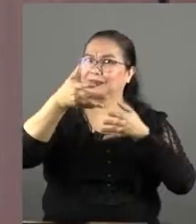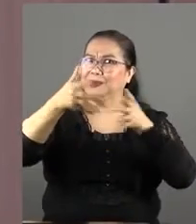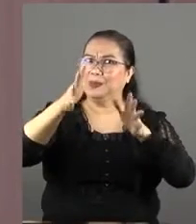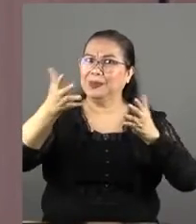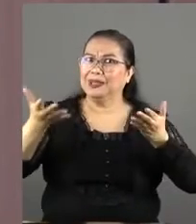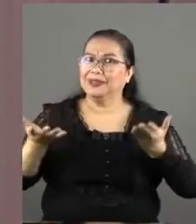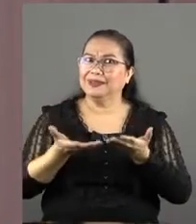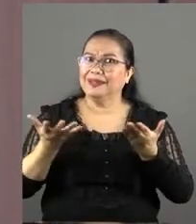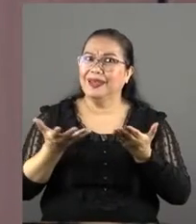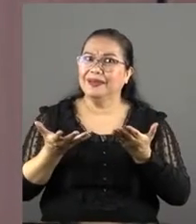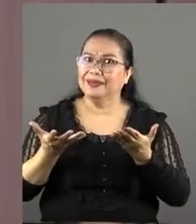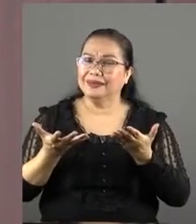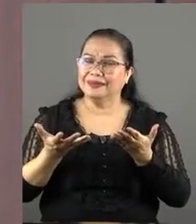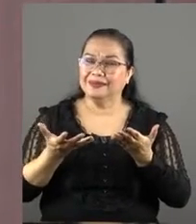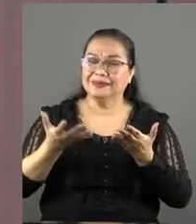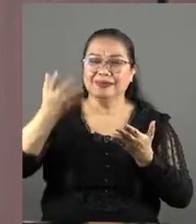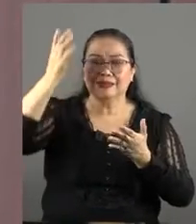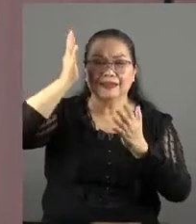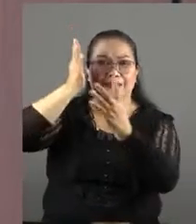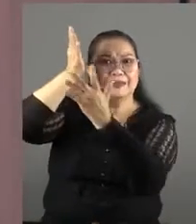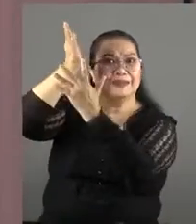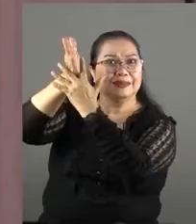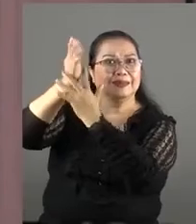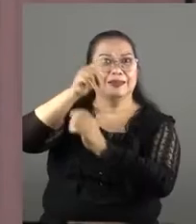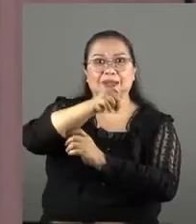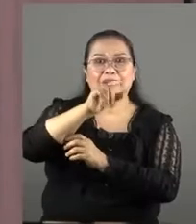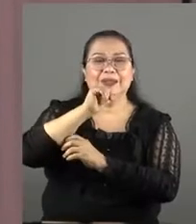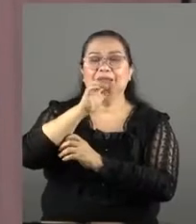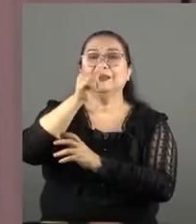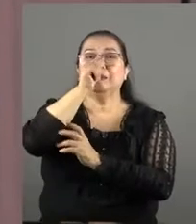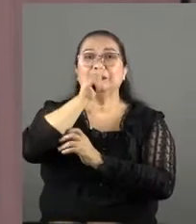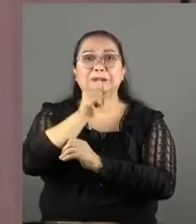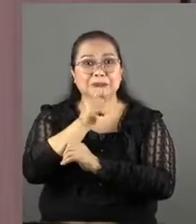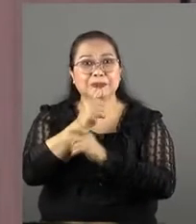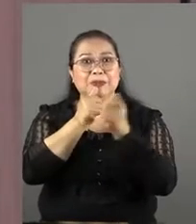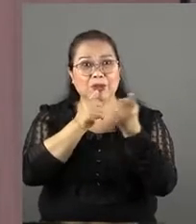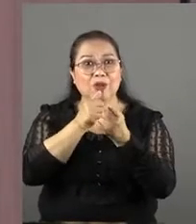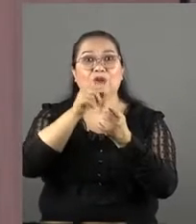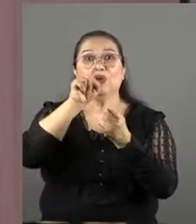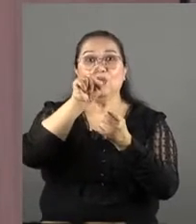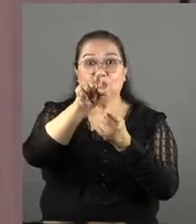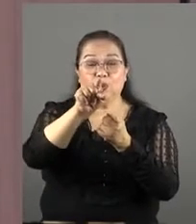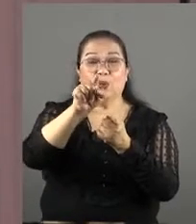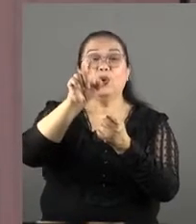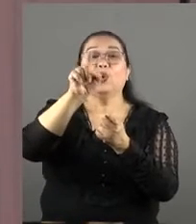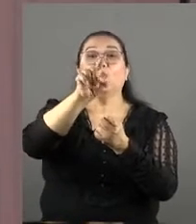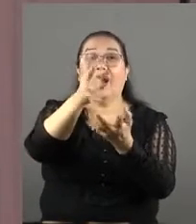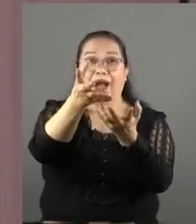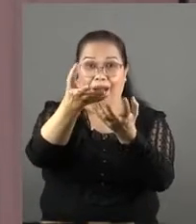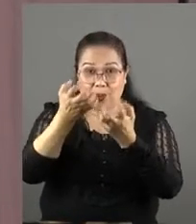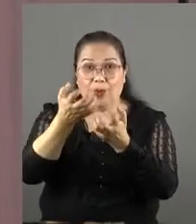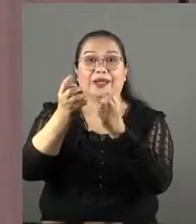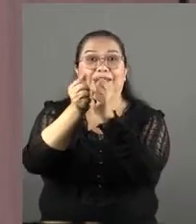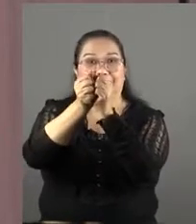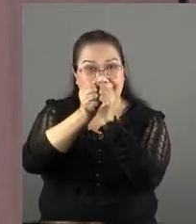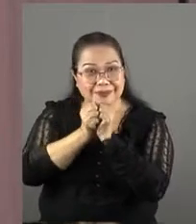here. You are not tolerated here. I want you